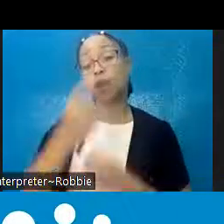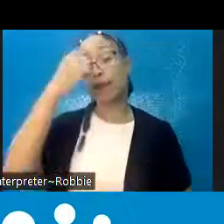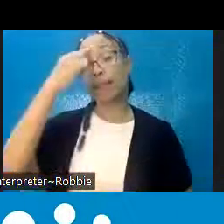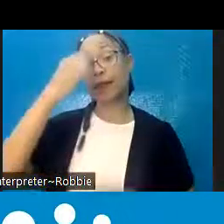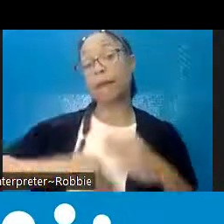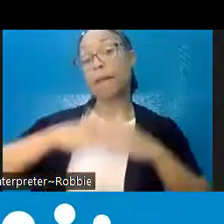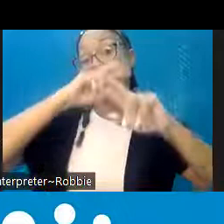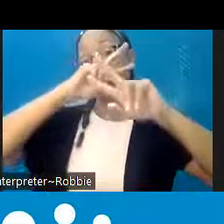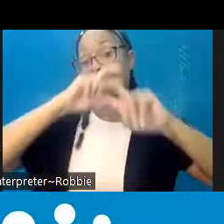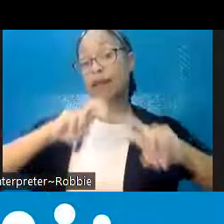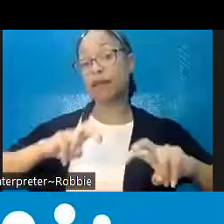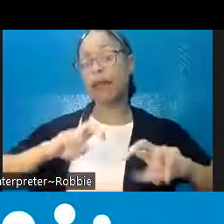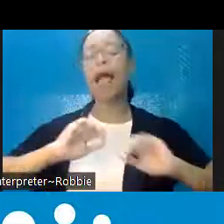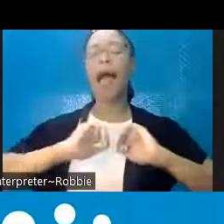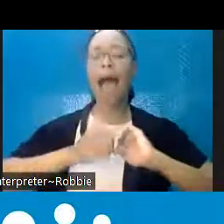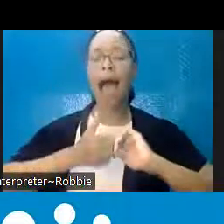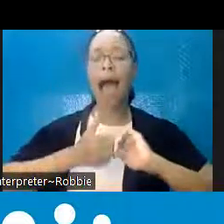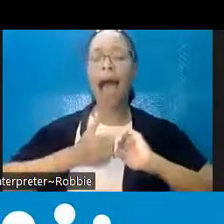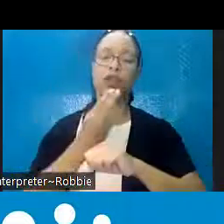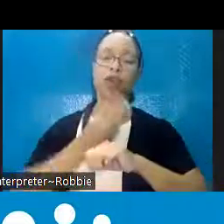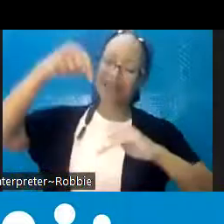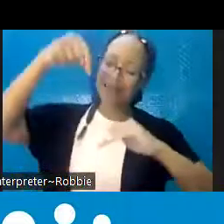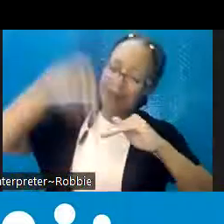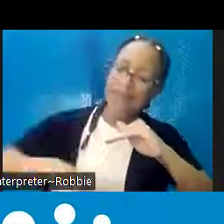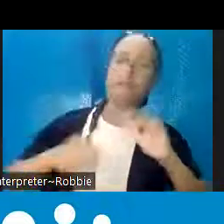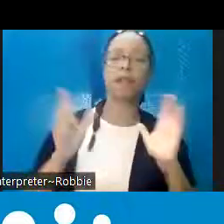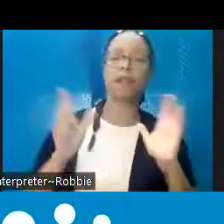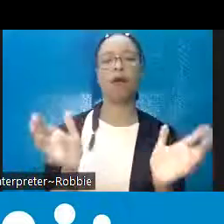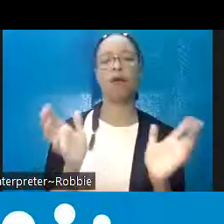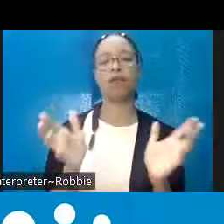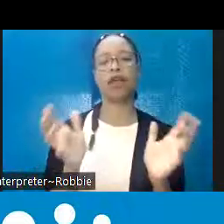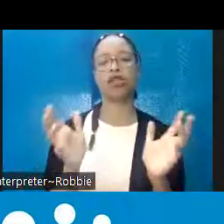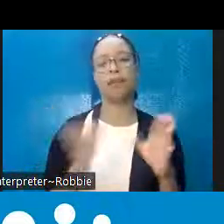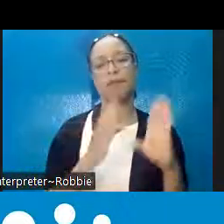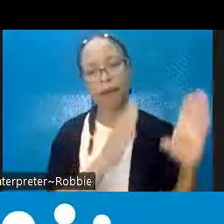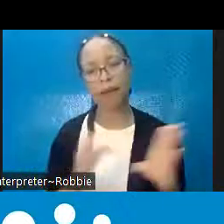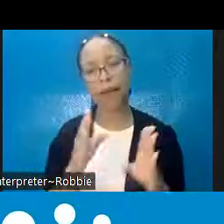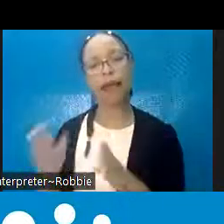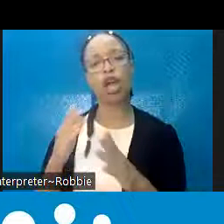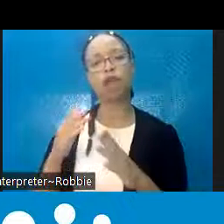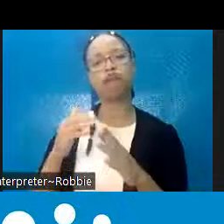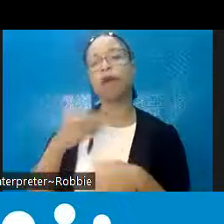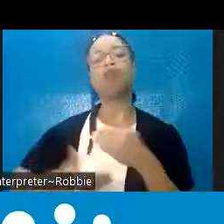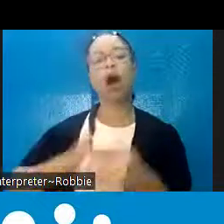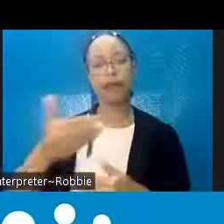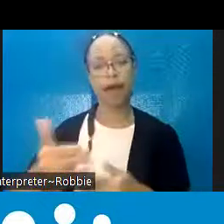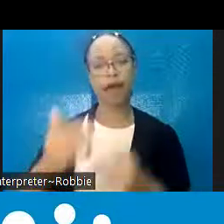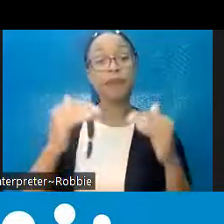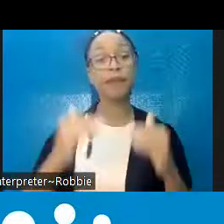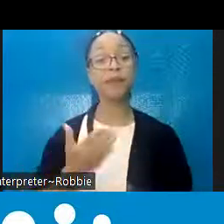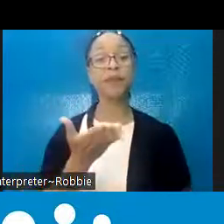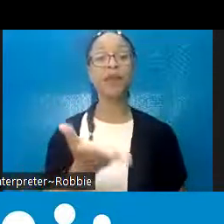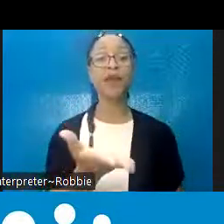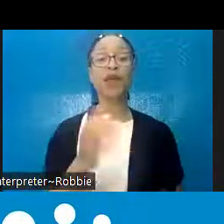capacity assessment can really be used to deepen the conversation about the comprehensive prevention planning process. Next slide, please. So